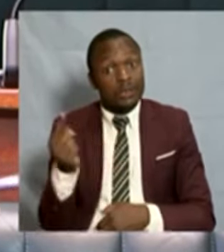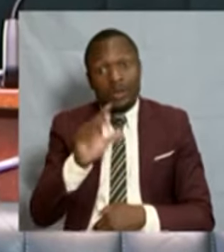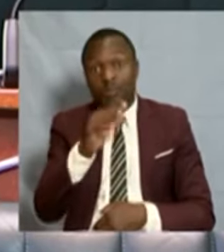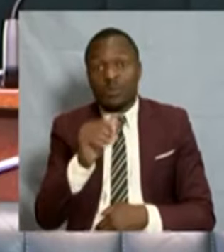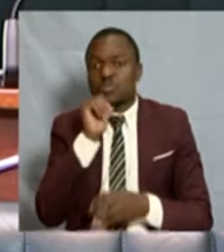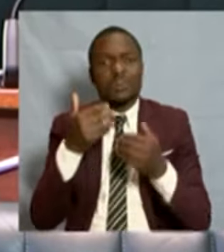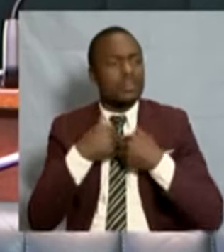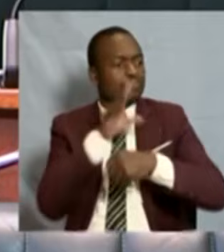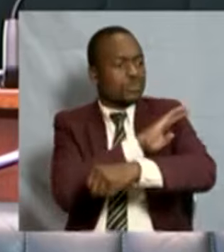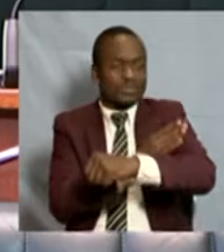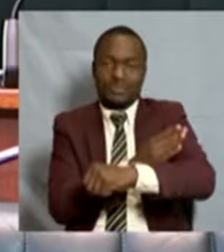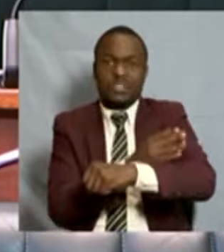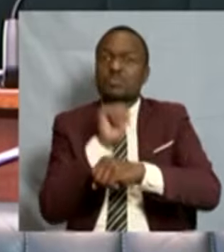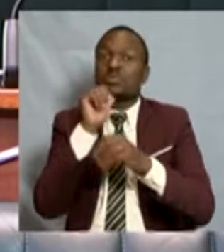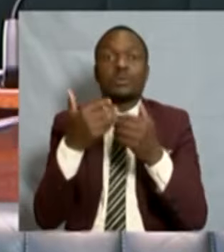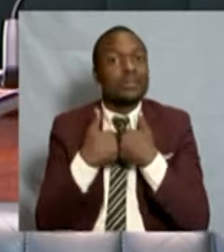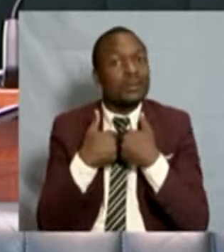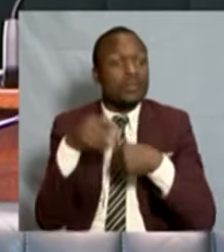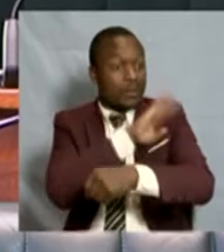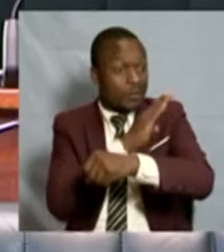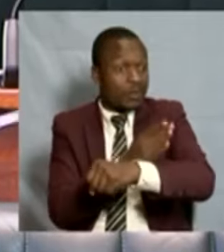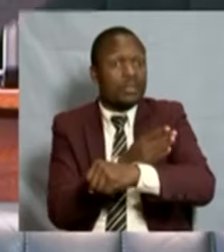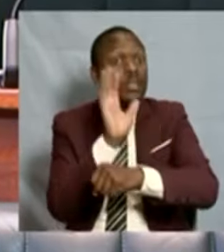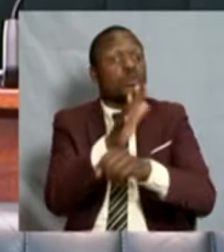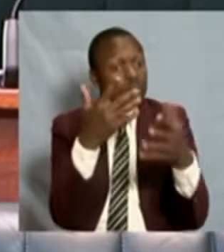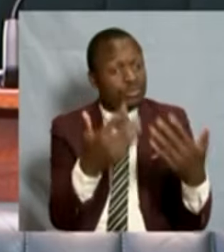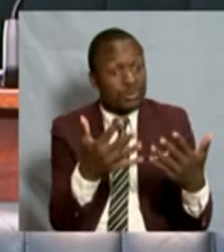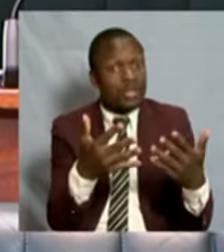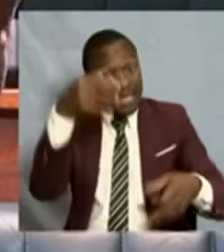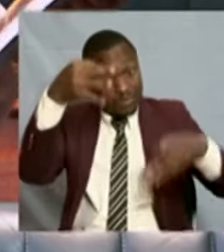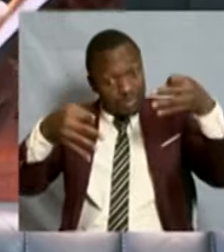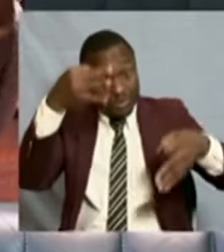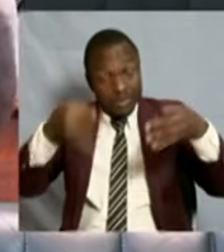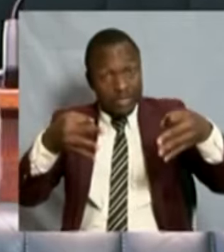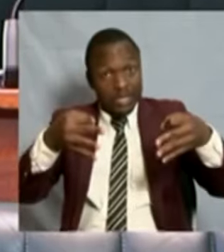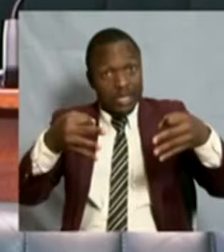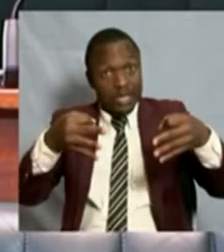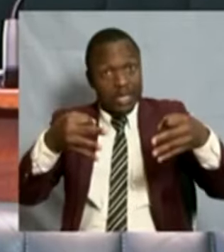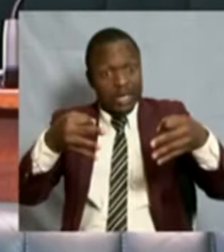have no power. We don't have. The power is in your hands, it's in the judiciary and the legislature.